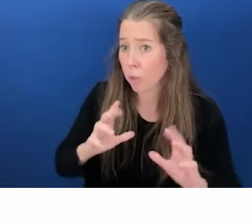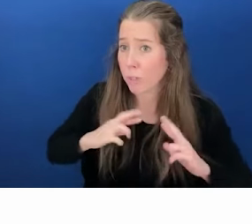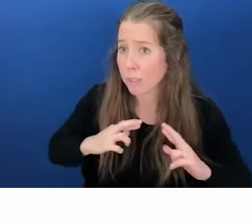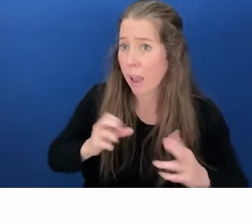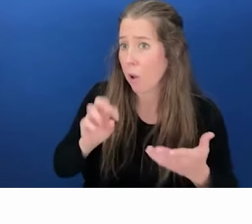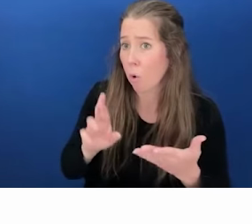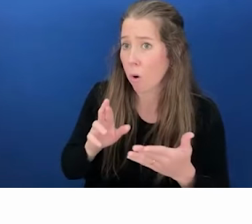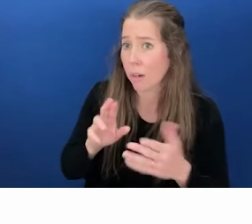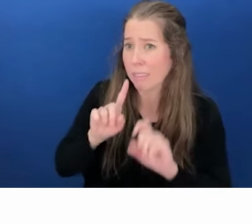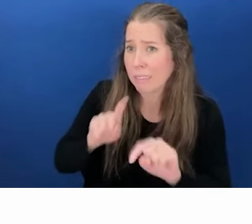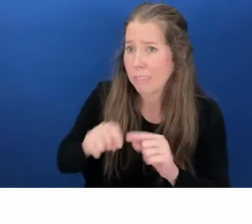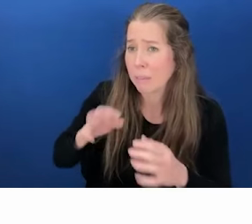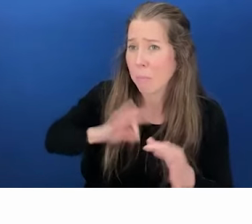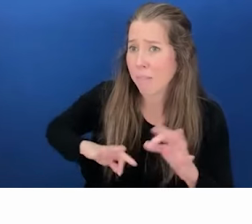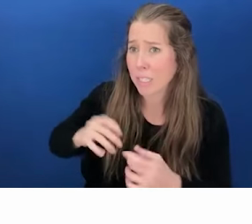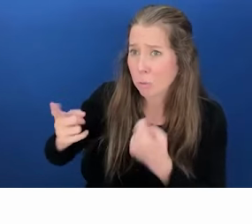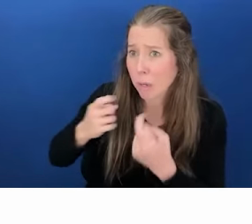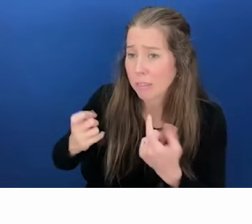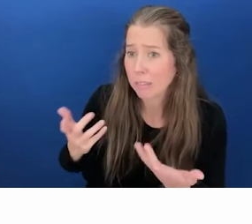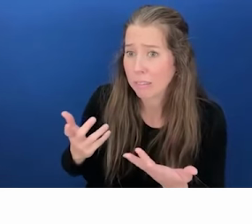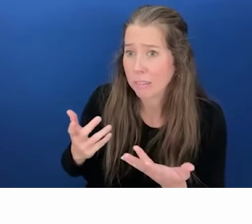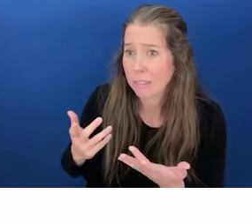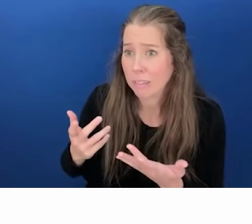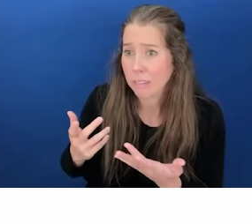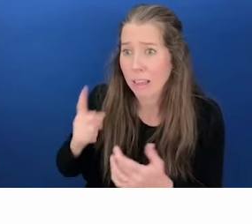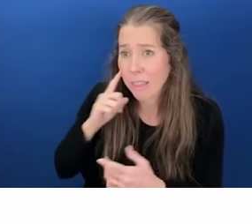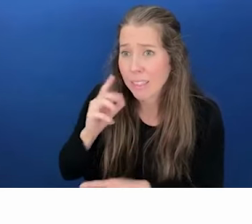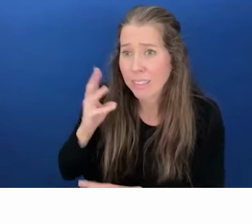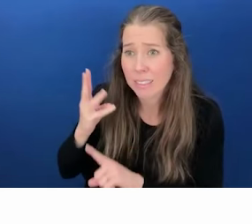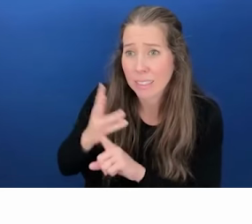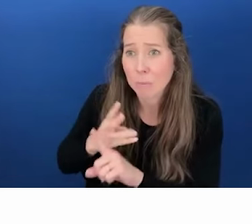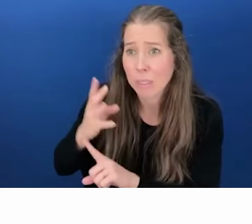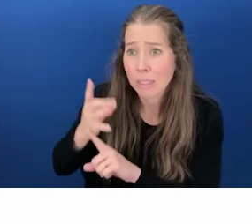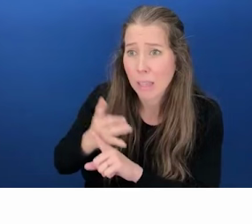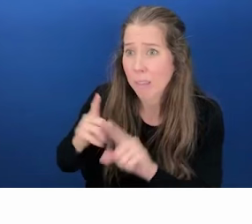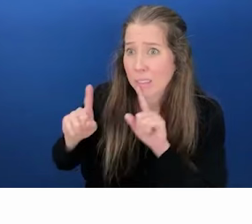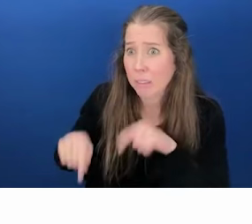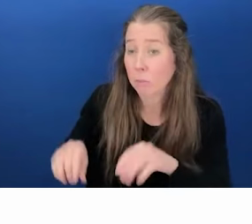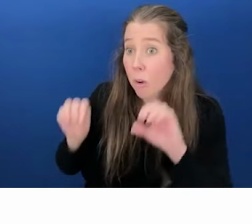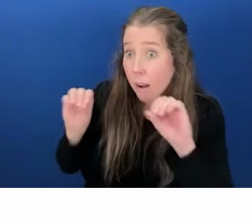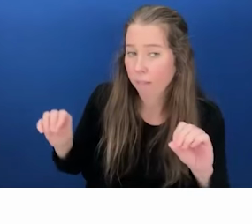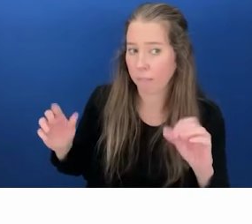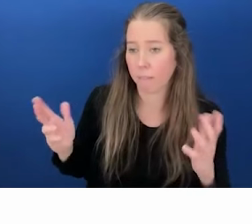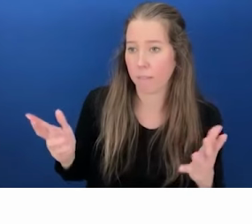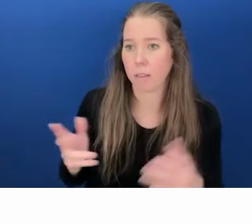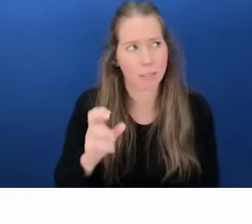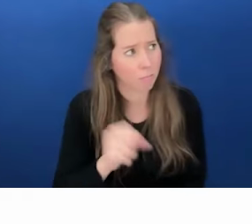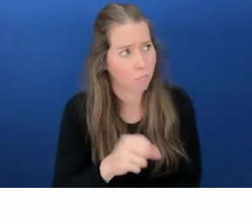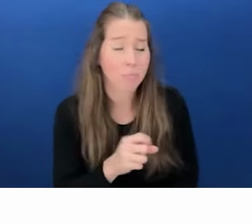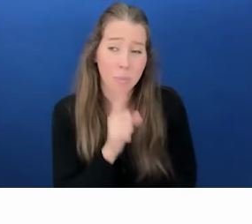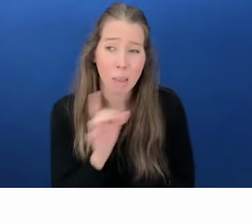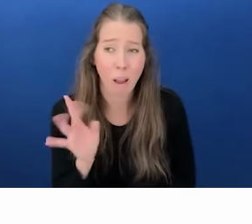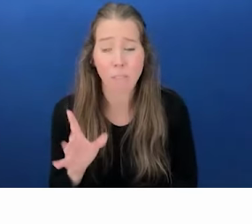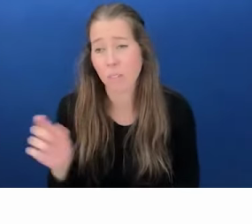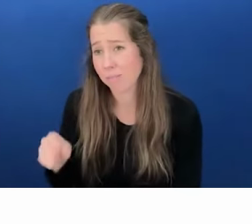questions about benefits and they go, what, Paul, 6-8 months sometimes without an answer. Yeah, It's been pretty awful. it's